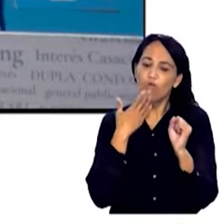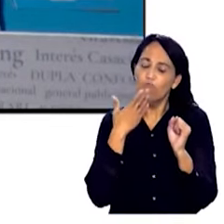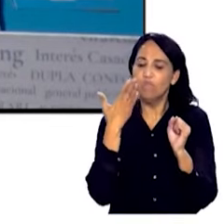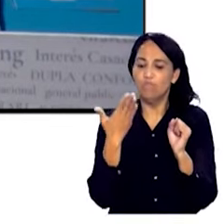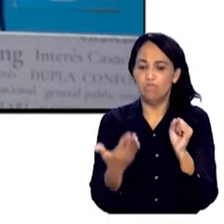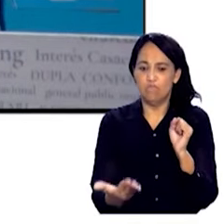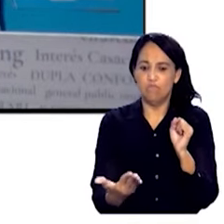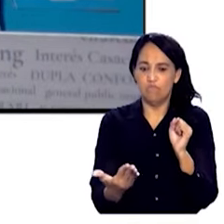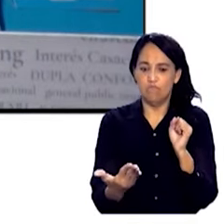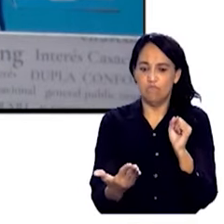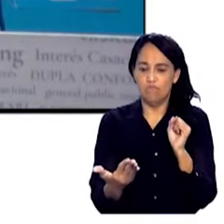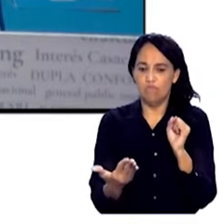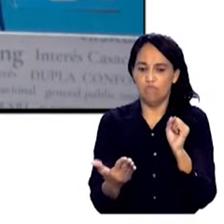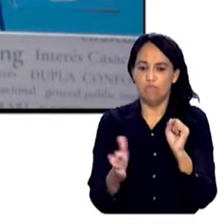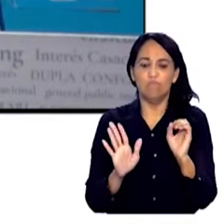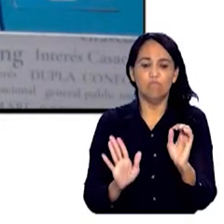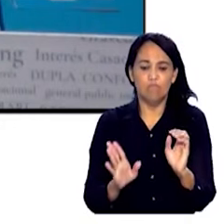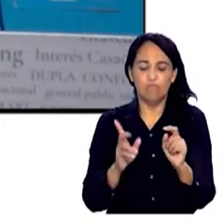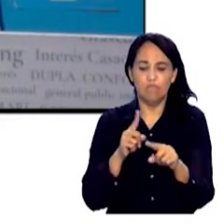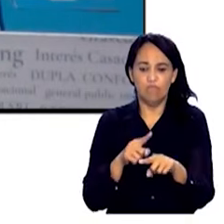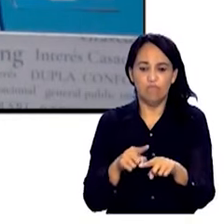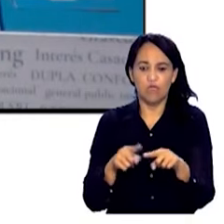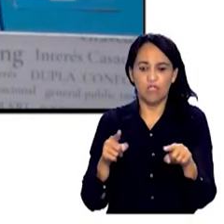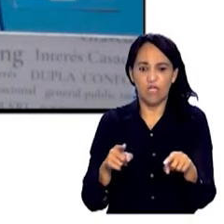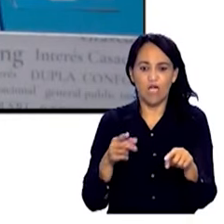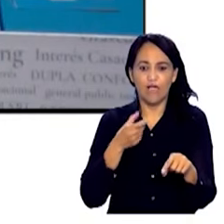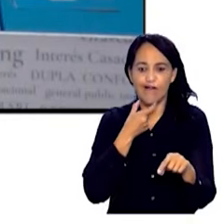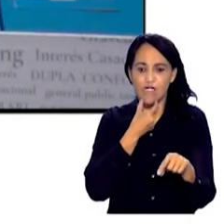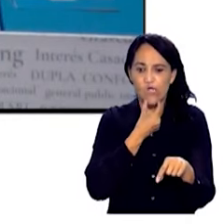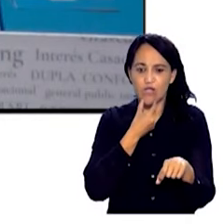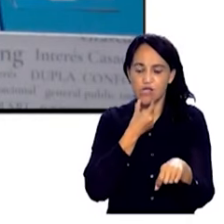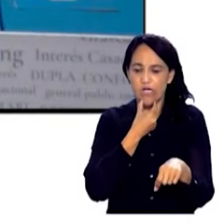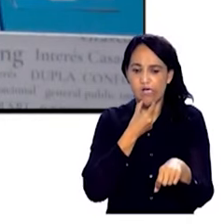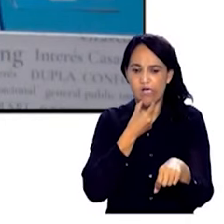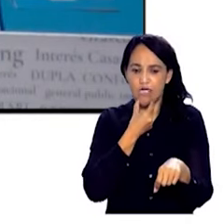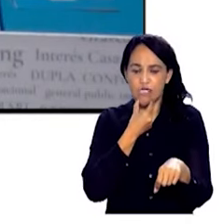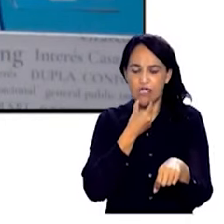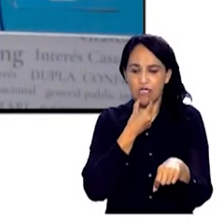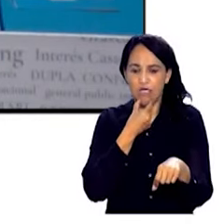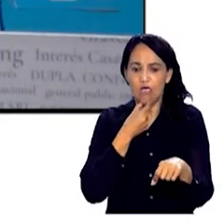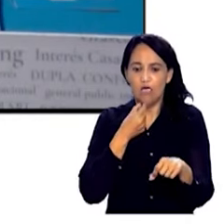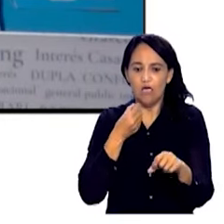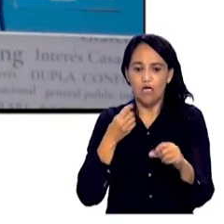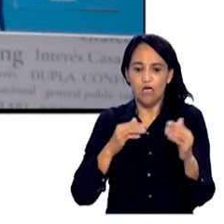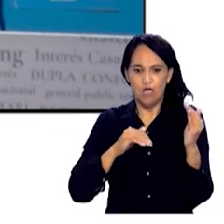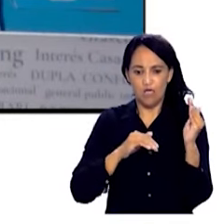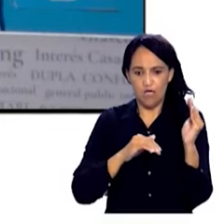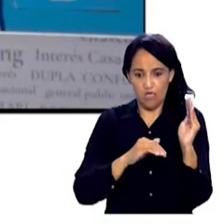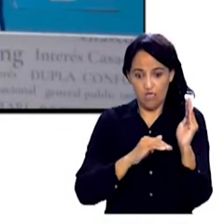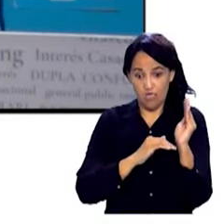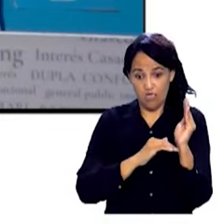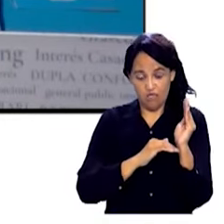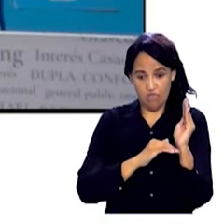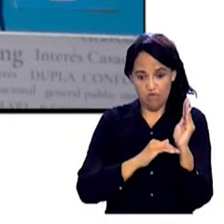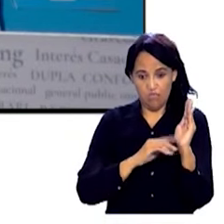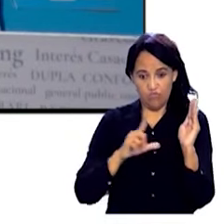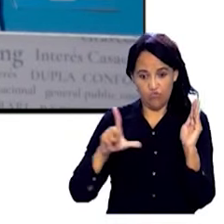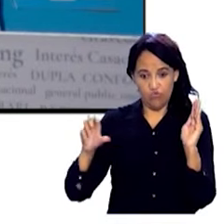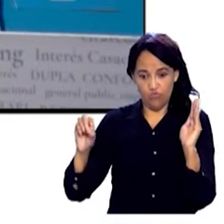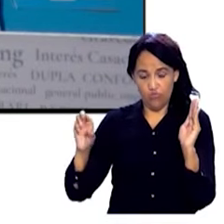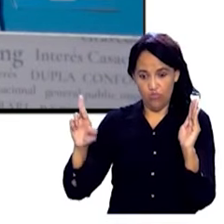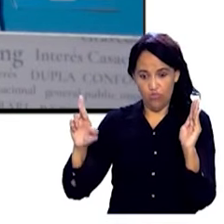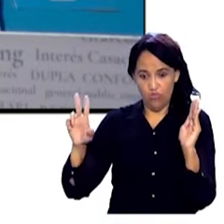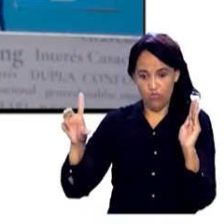Seek advisory opinions from judges of the High courts and in America the Supreme courts of various States would likewise